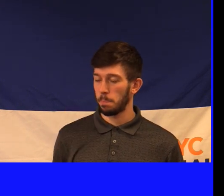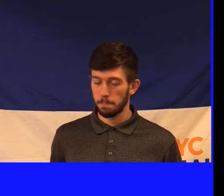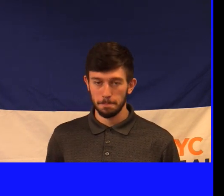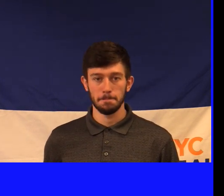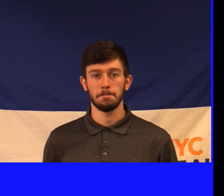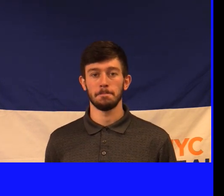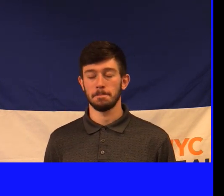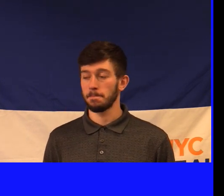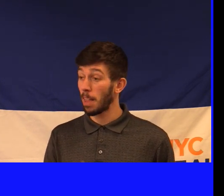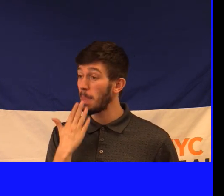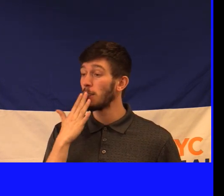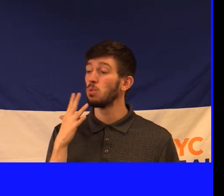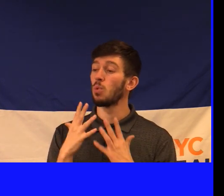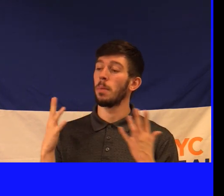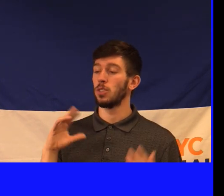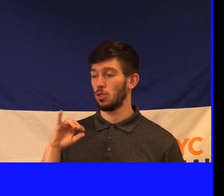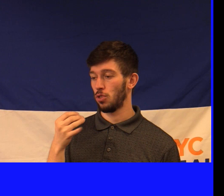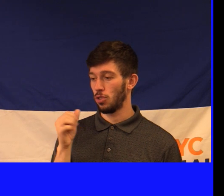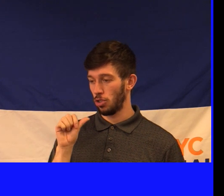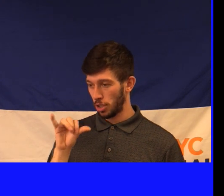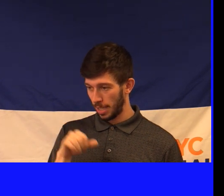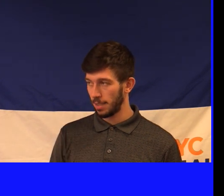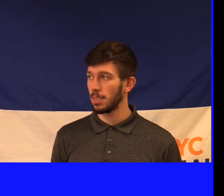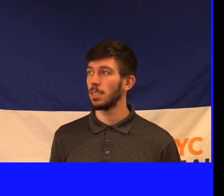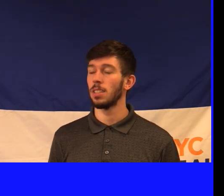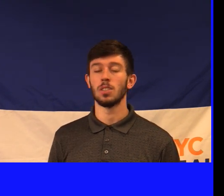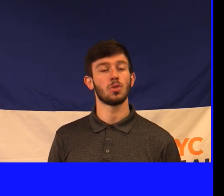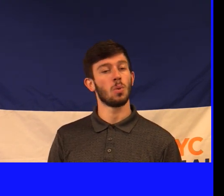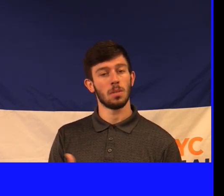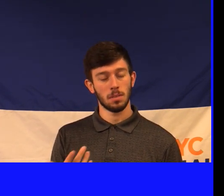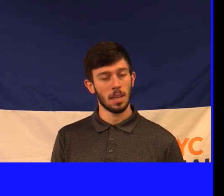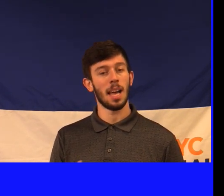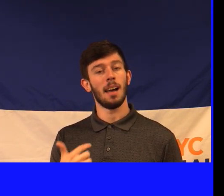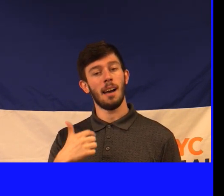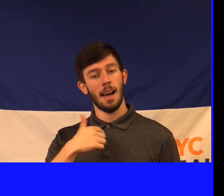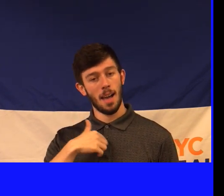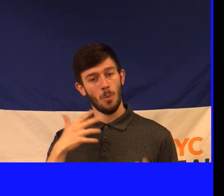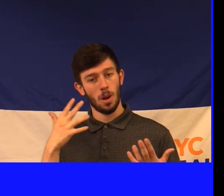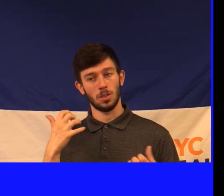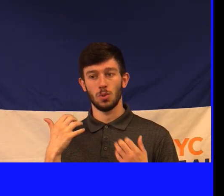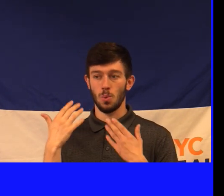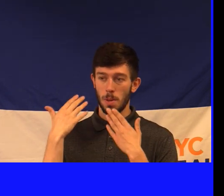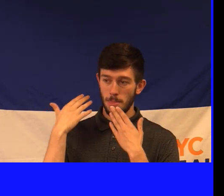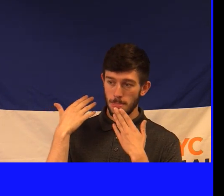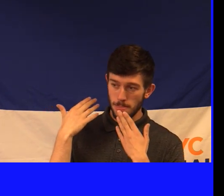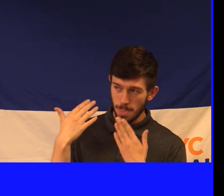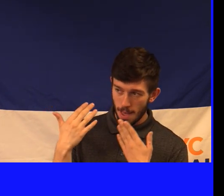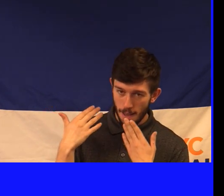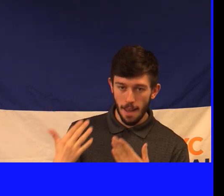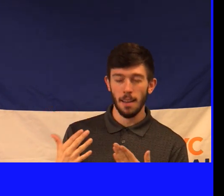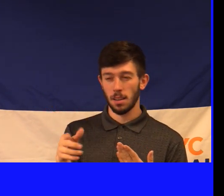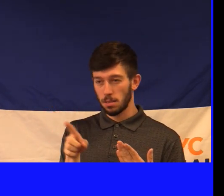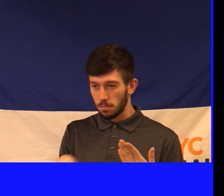Thank you so much, Jay. Just on my behalf, I just want to thank Grant Thornton and Jay and John, all of